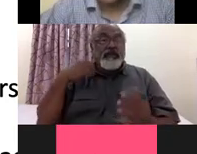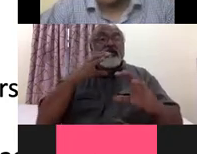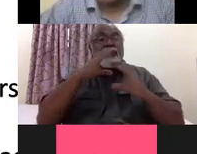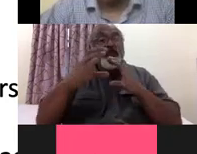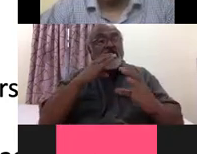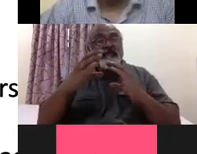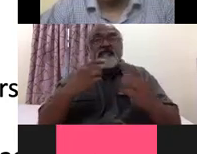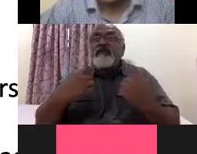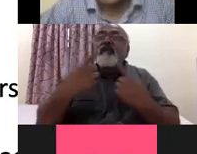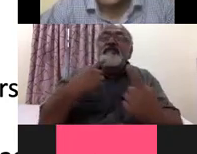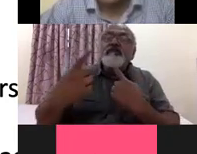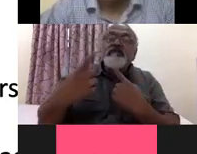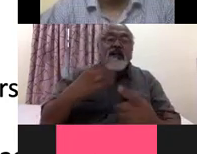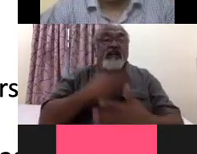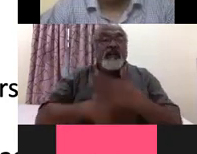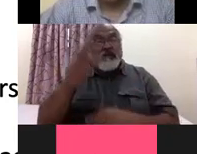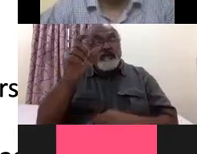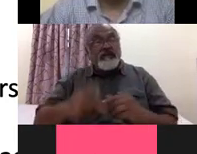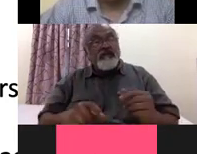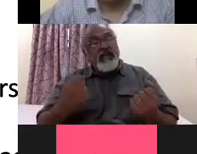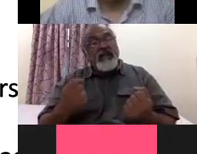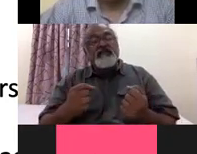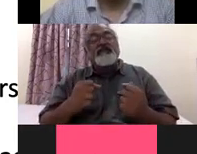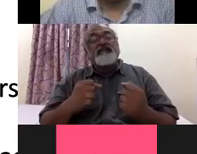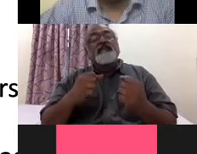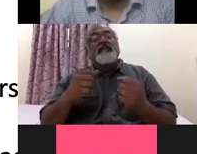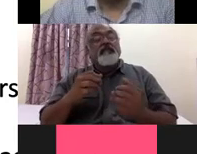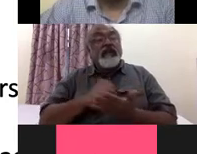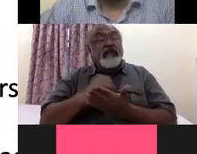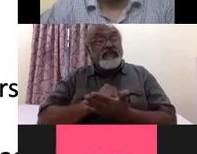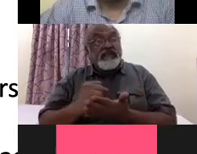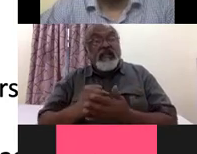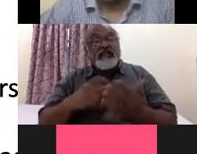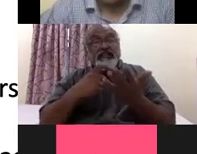Be respectful, learn and practice respectful language.